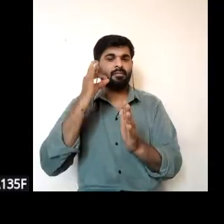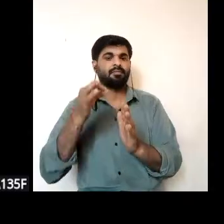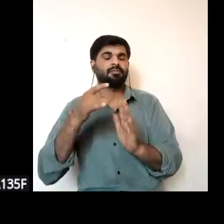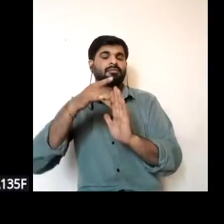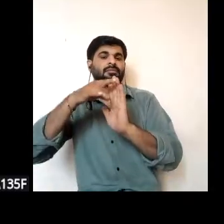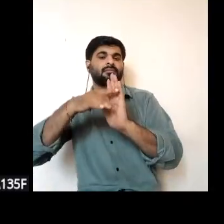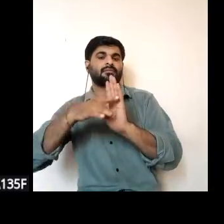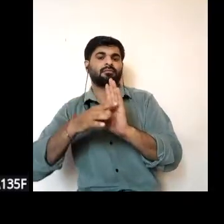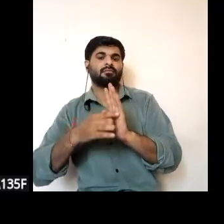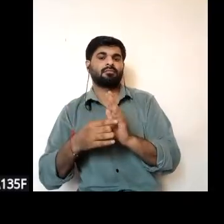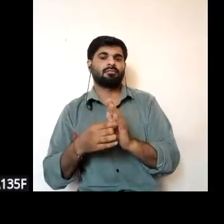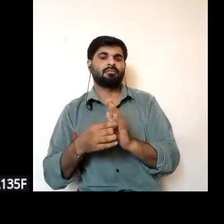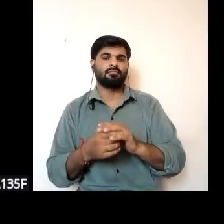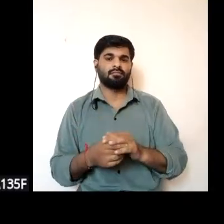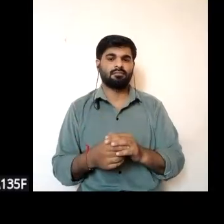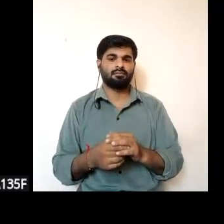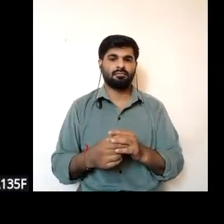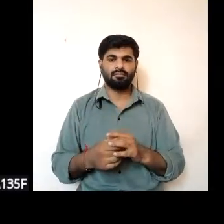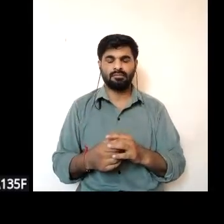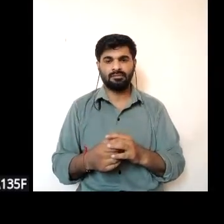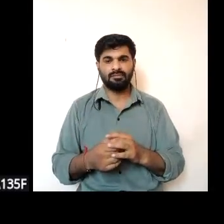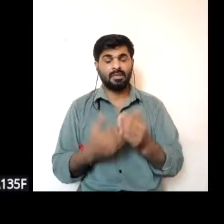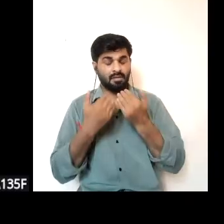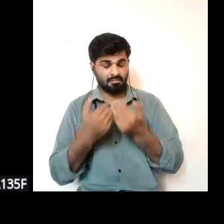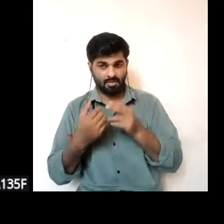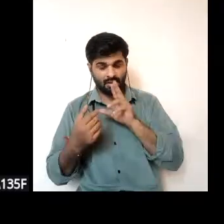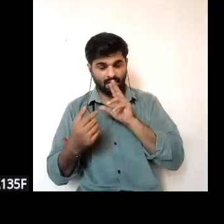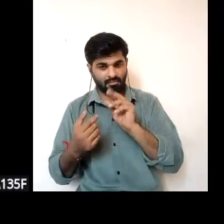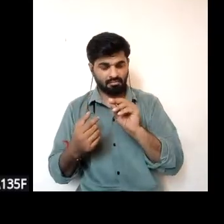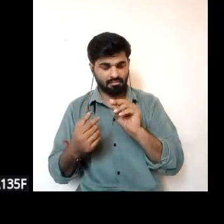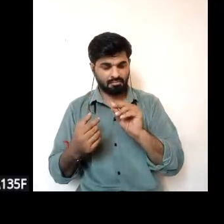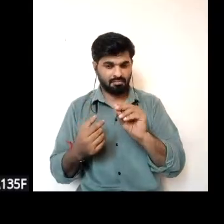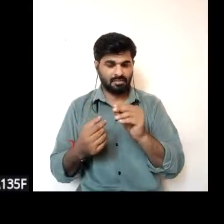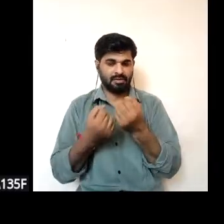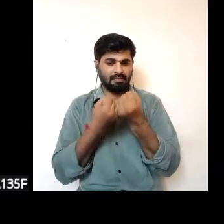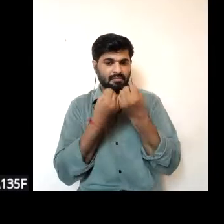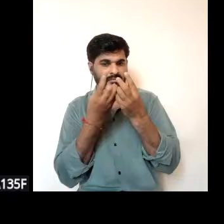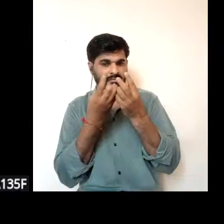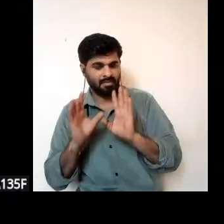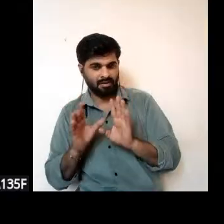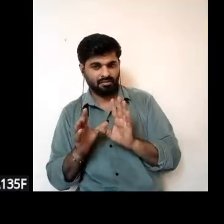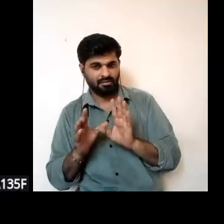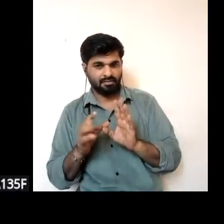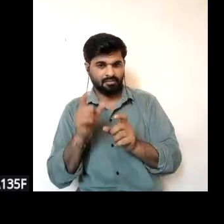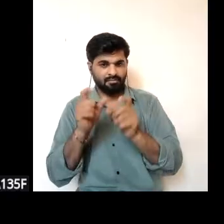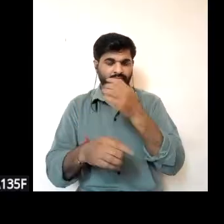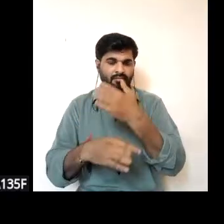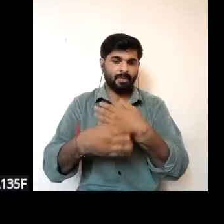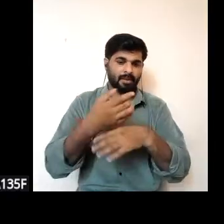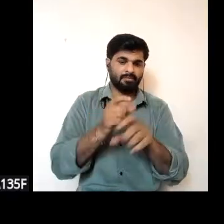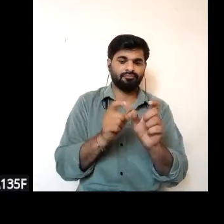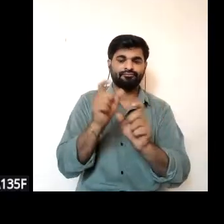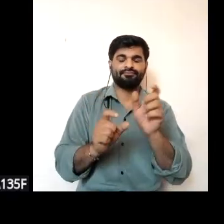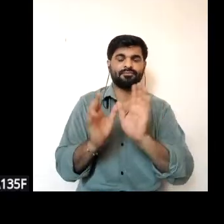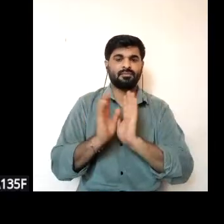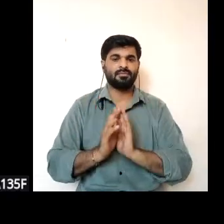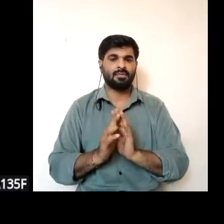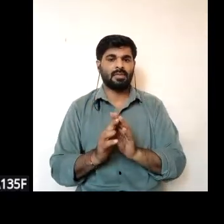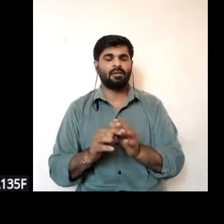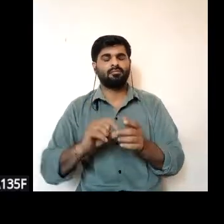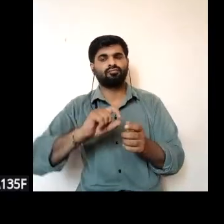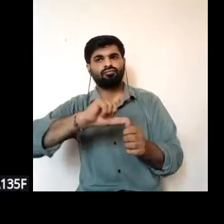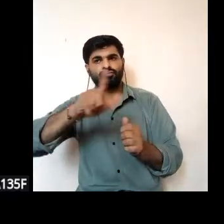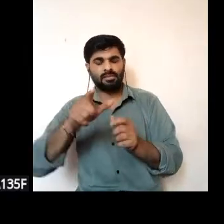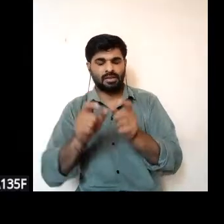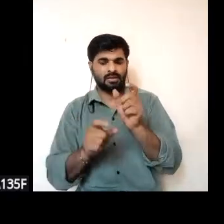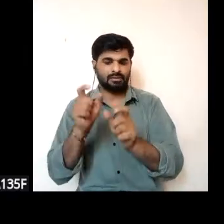no, you cannot count people with disabilities. You cannot count apples and oranges, all kinds of things. He said it is not possible to